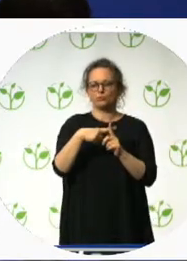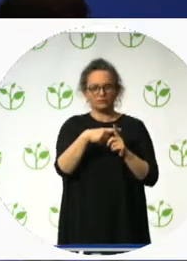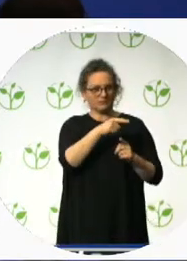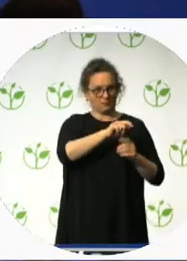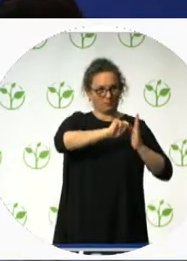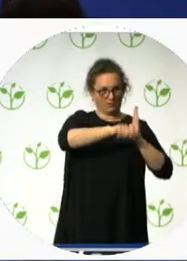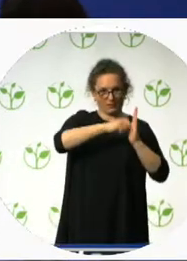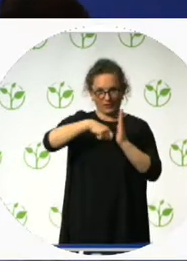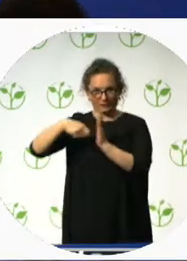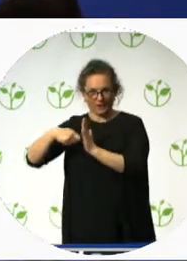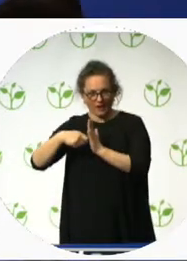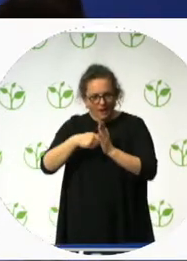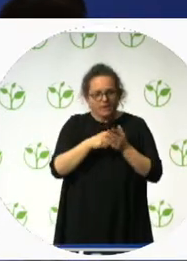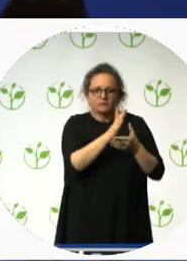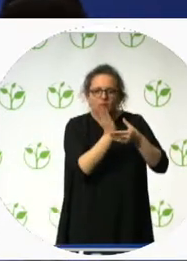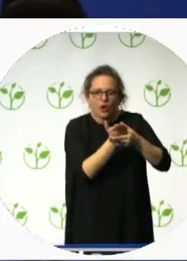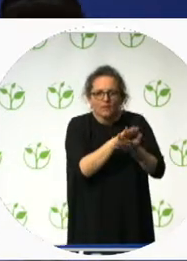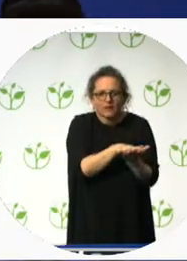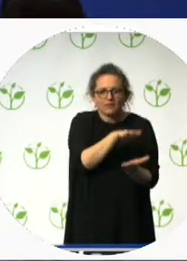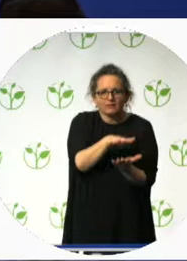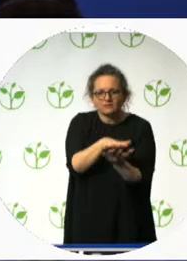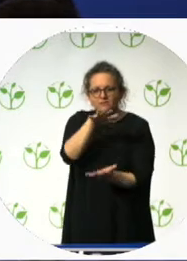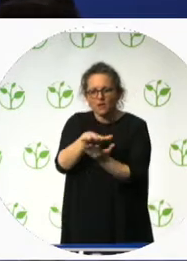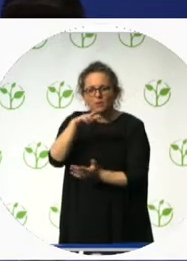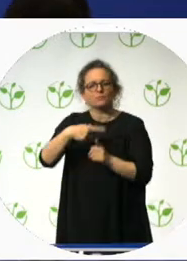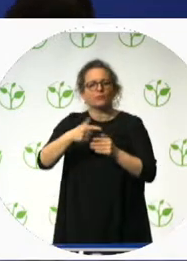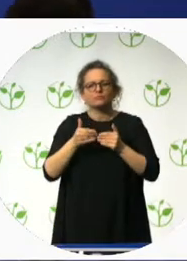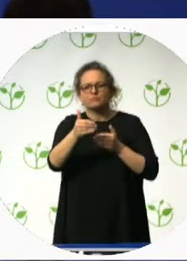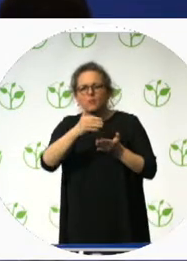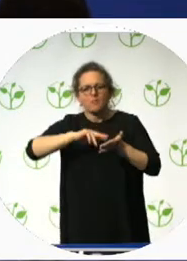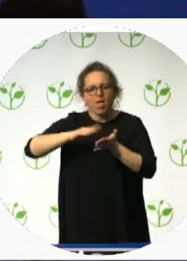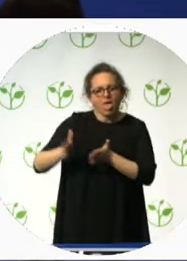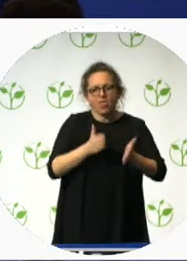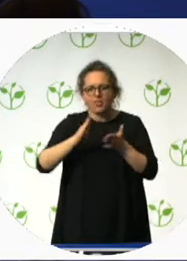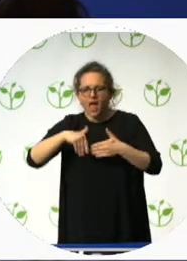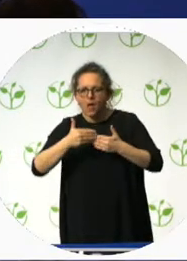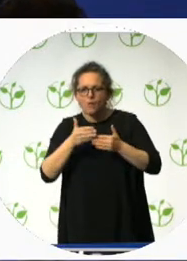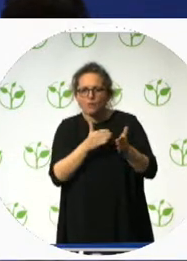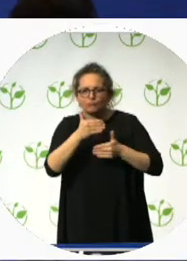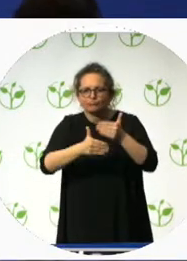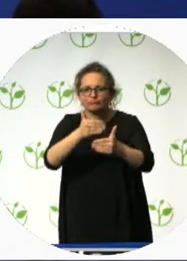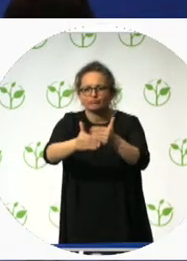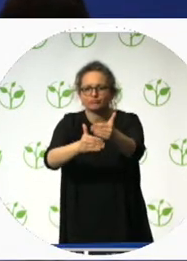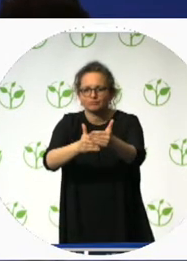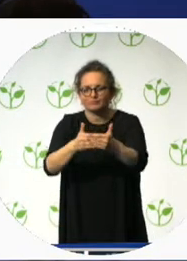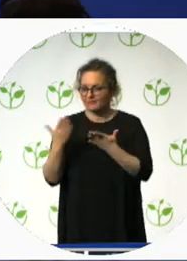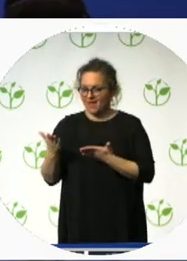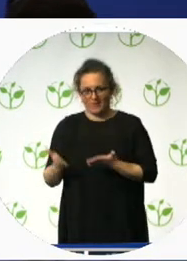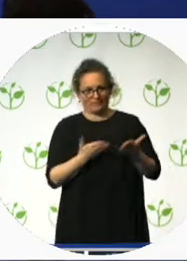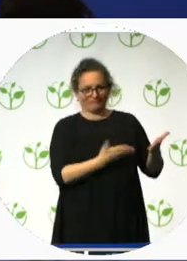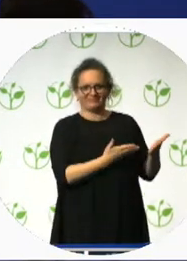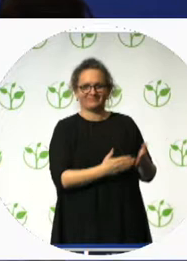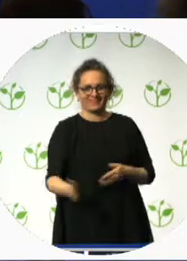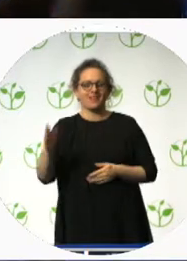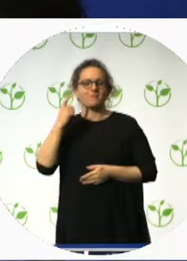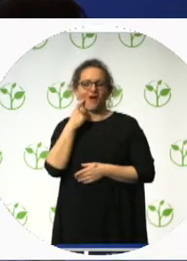planning training programs. So, Monica, over to you. Thank you very much. Can you press the